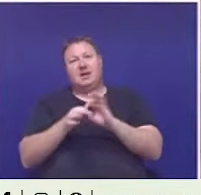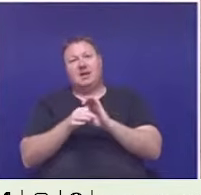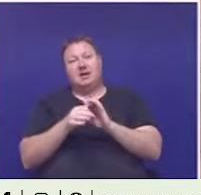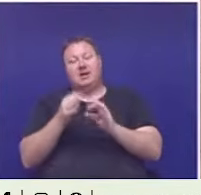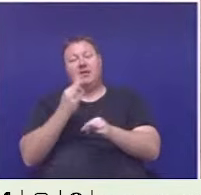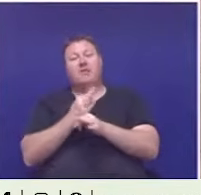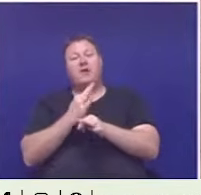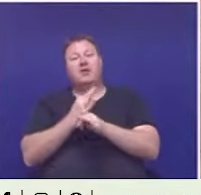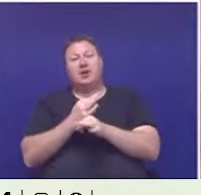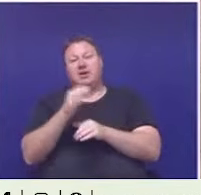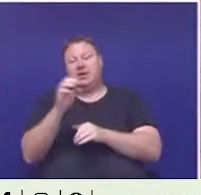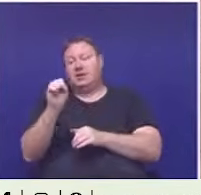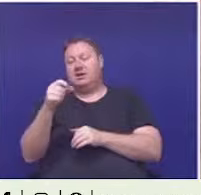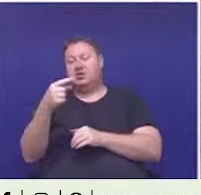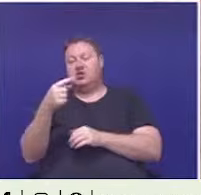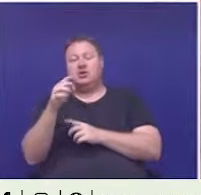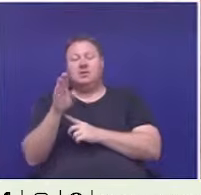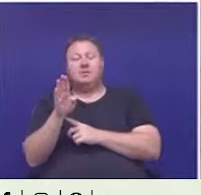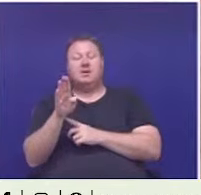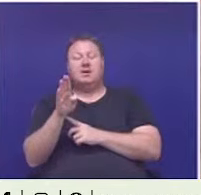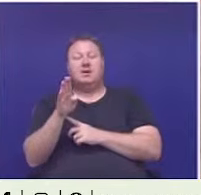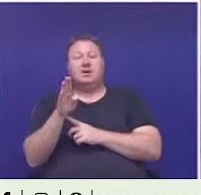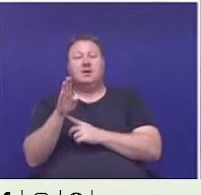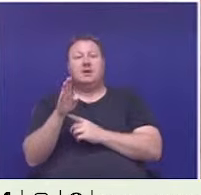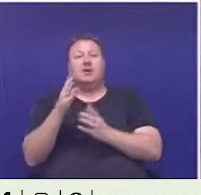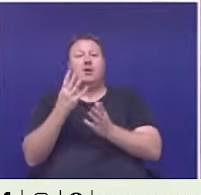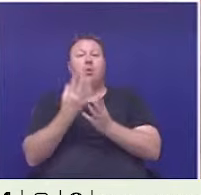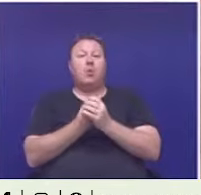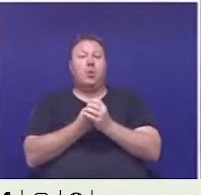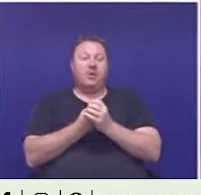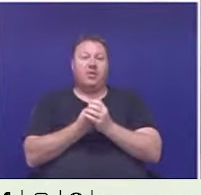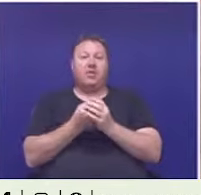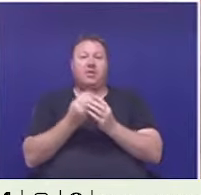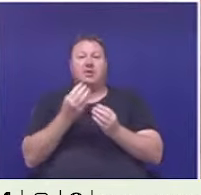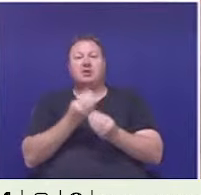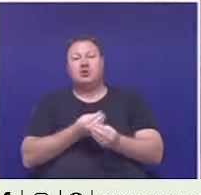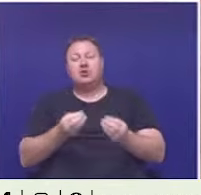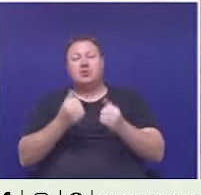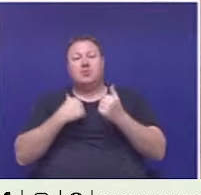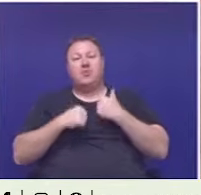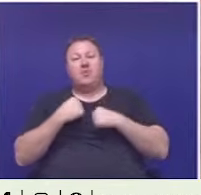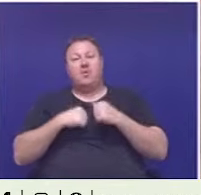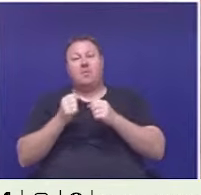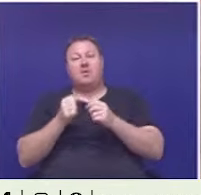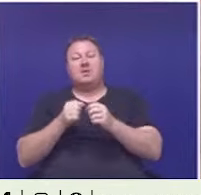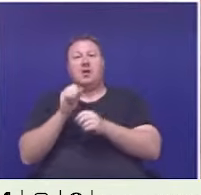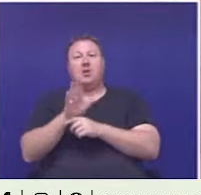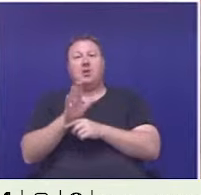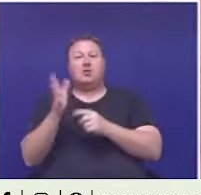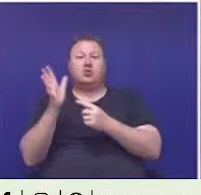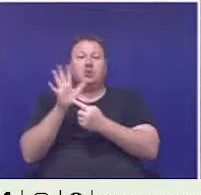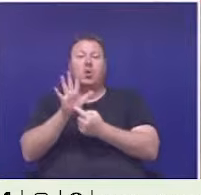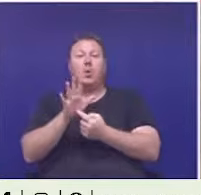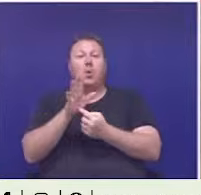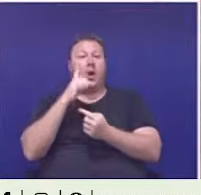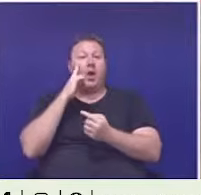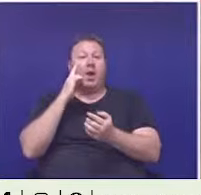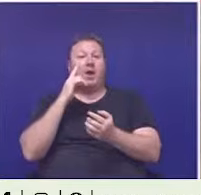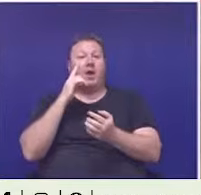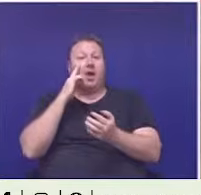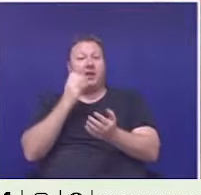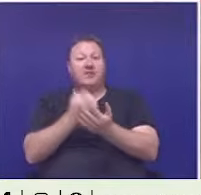of SGBs to learner performance outcomes to demonstrate if evidence exists